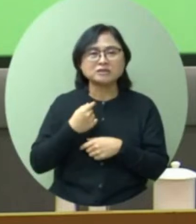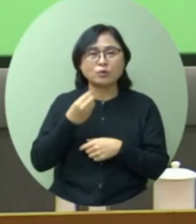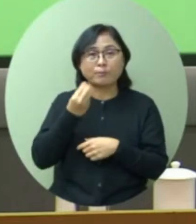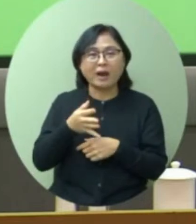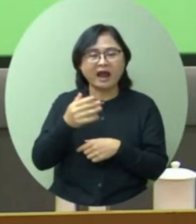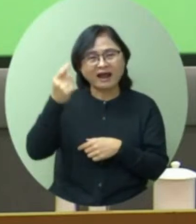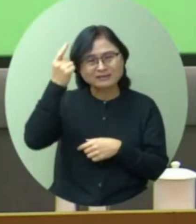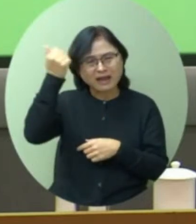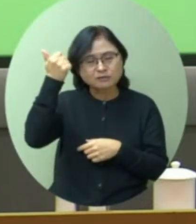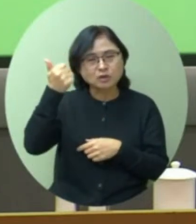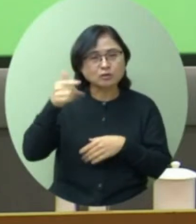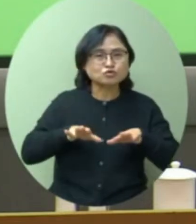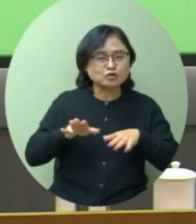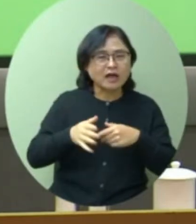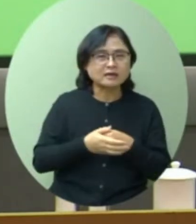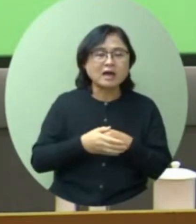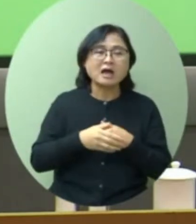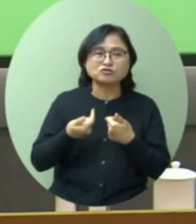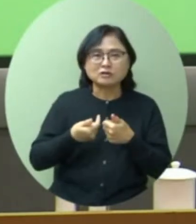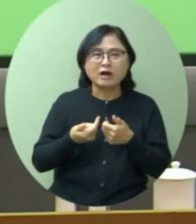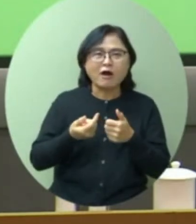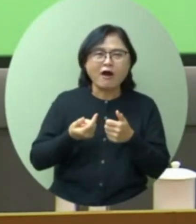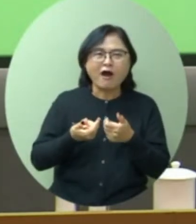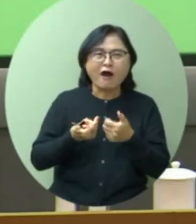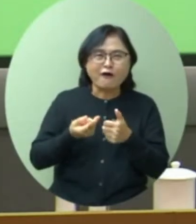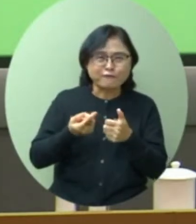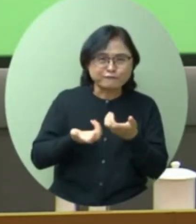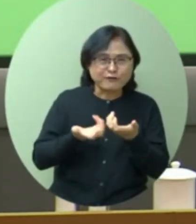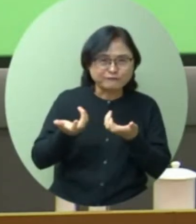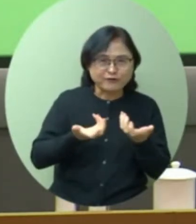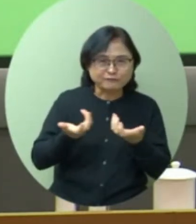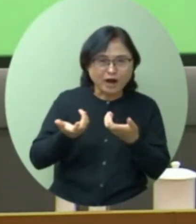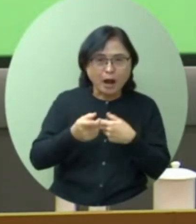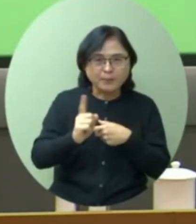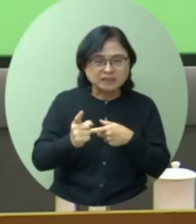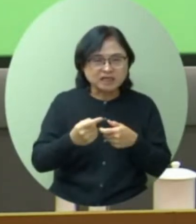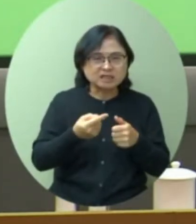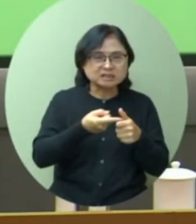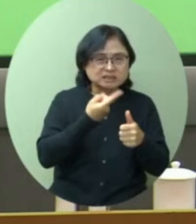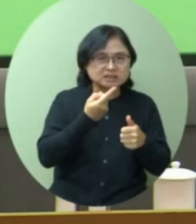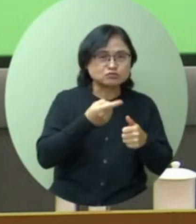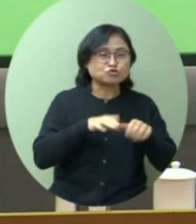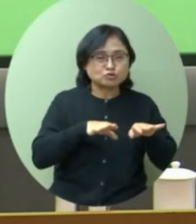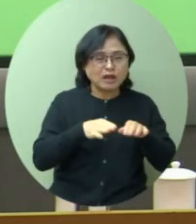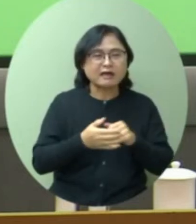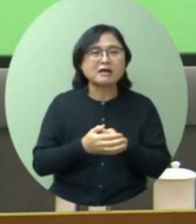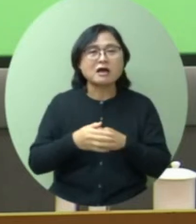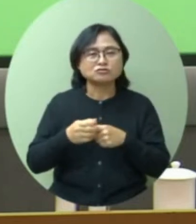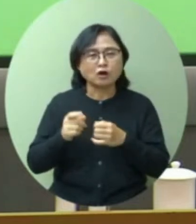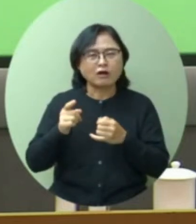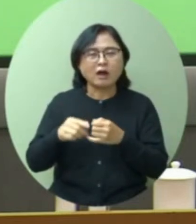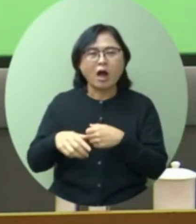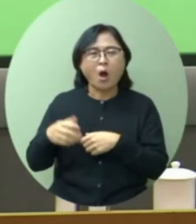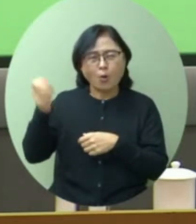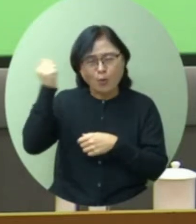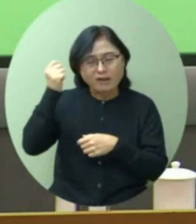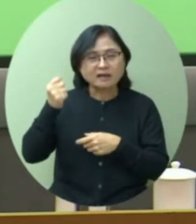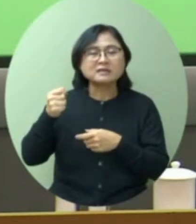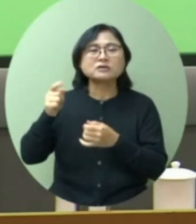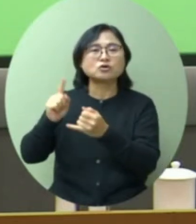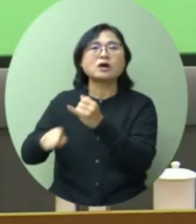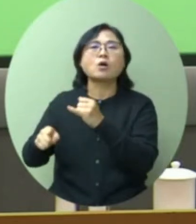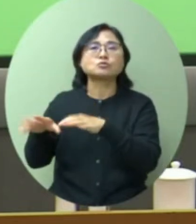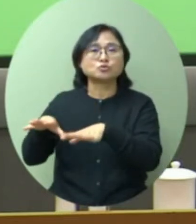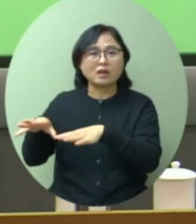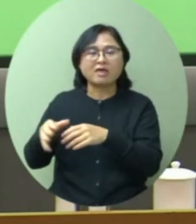fit and eligible for public housing allocation. We need to do it in a gradual manner and